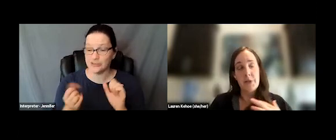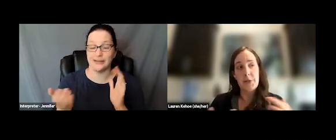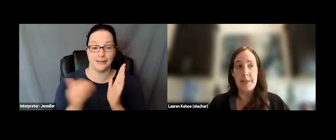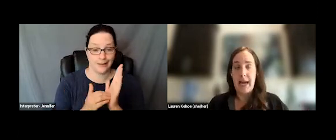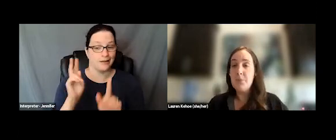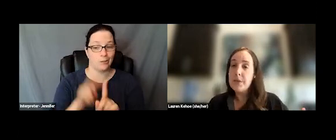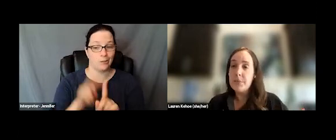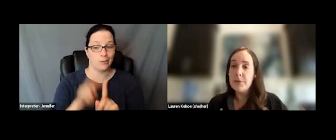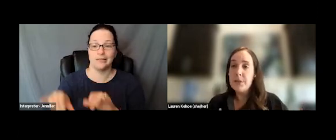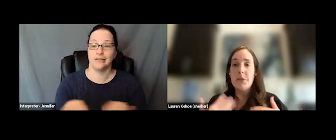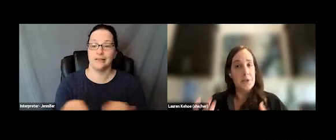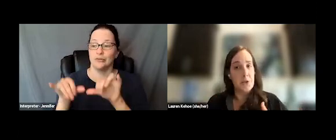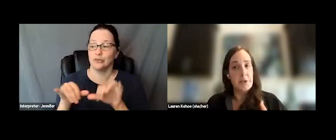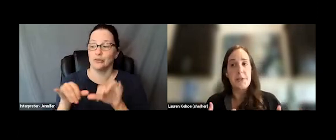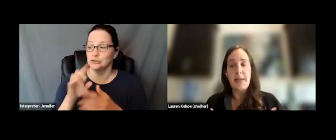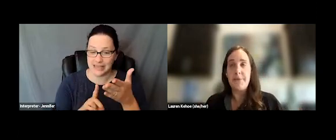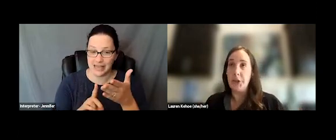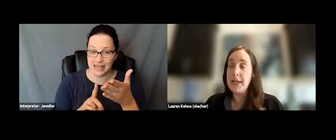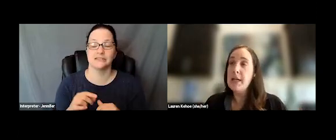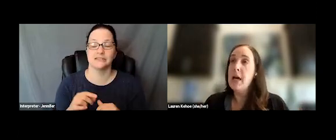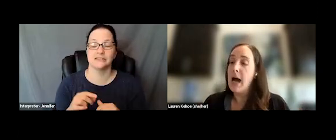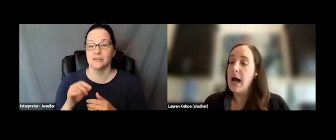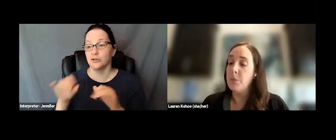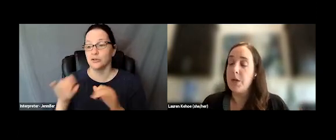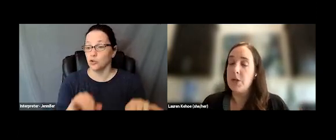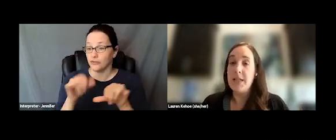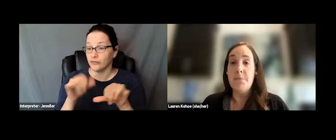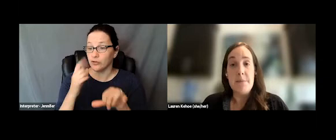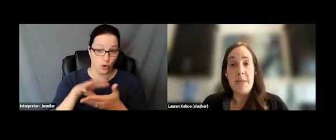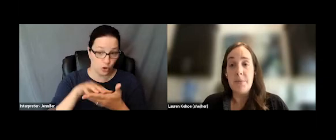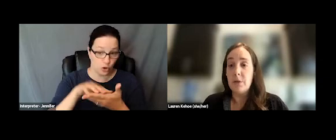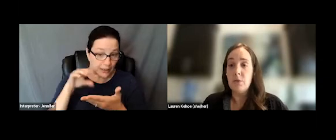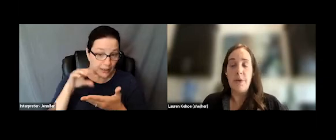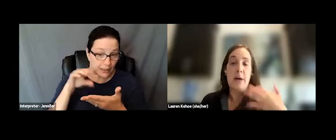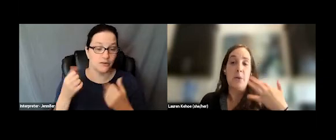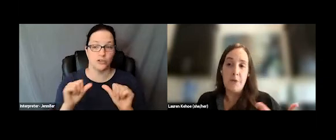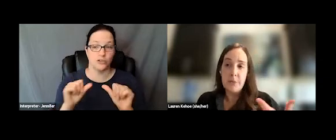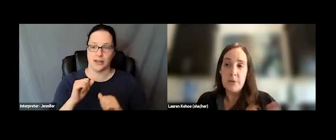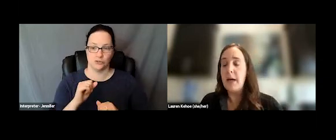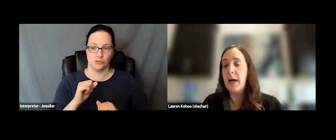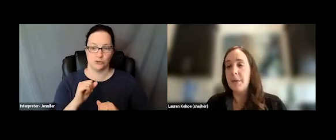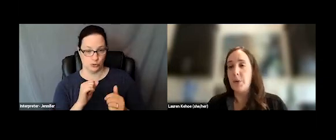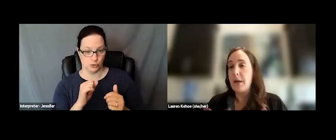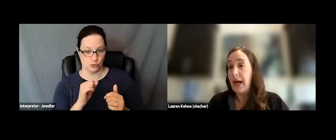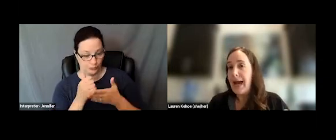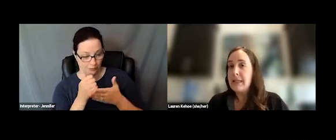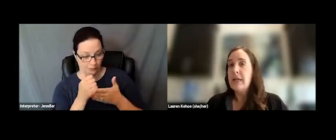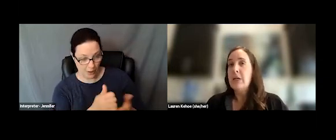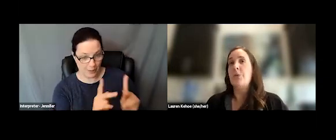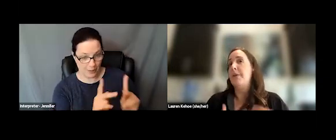these universal design principles and just universal design for learning. We tried to meet people where they were comfortable